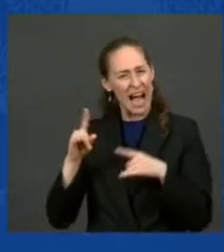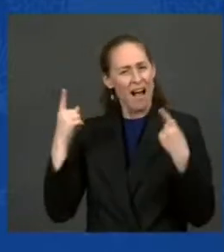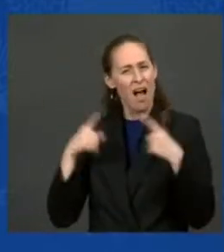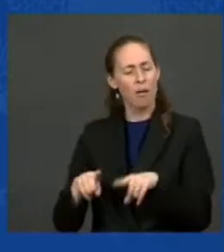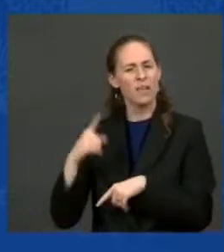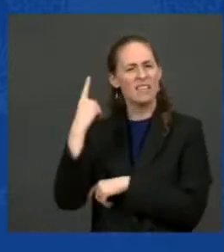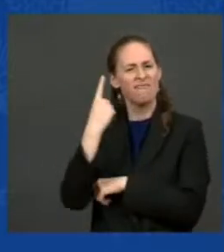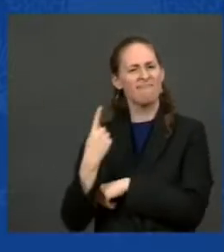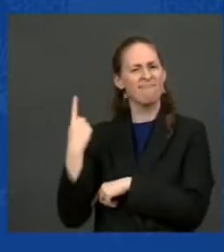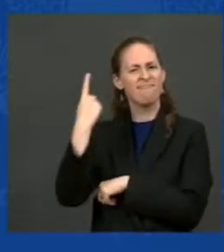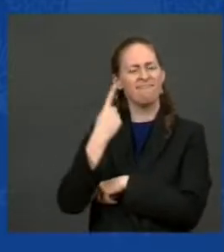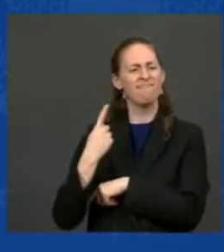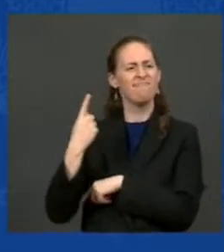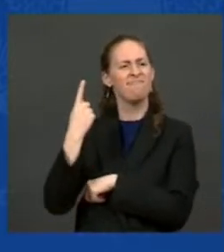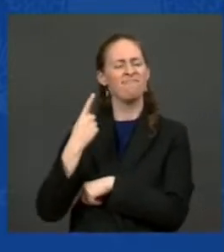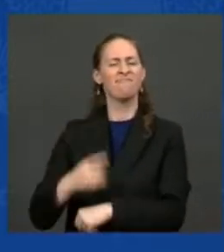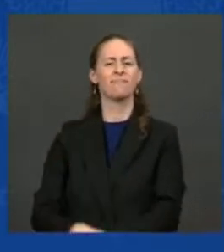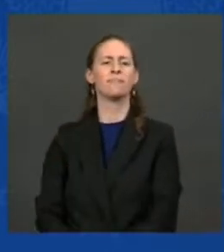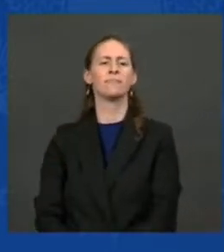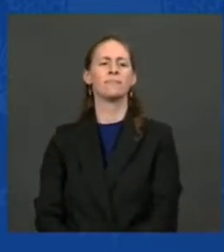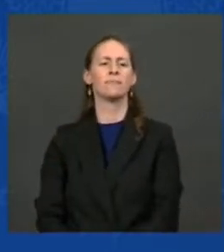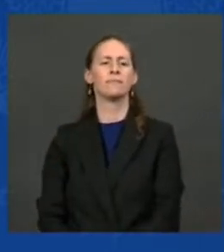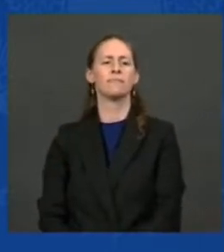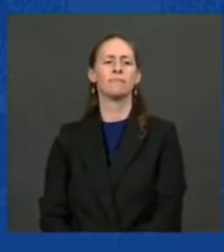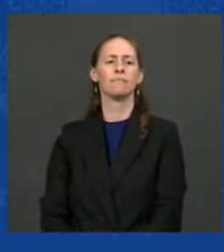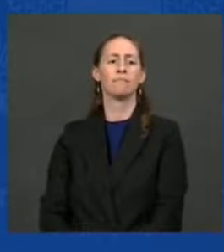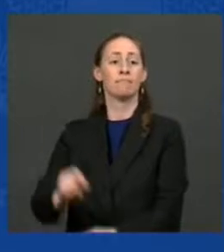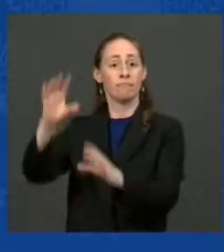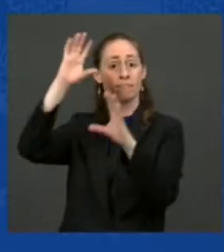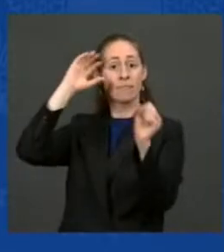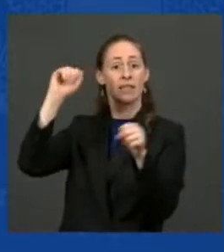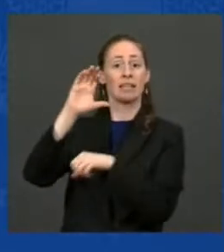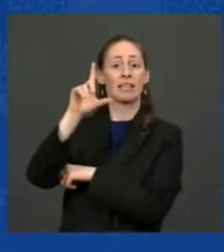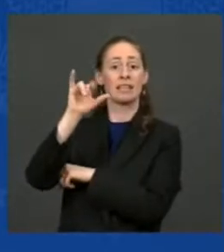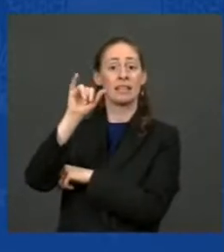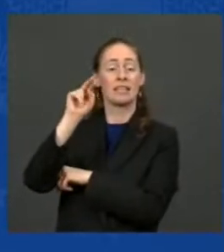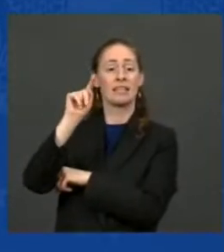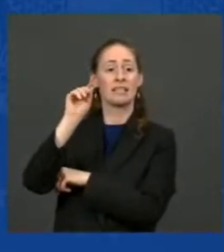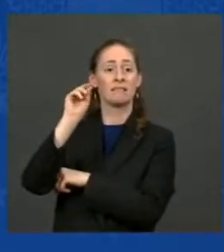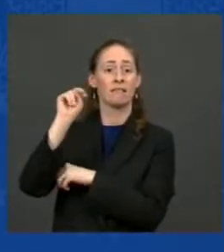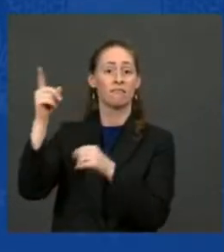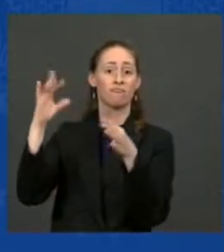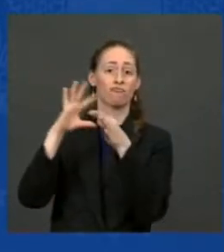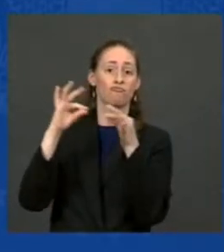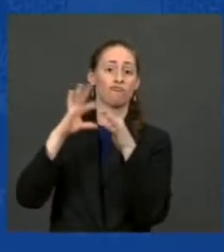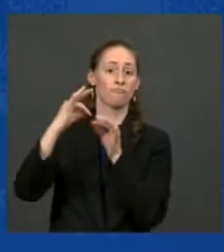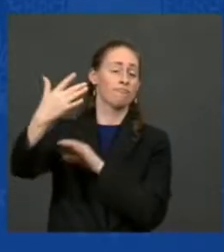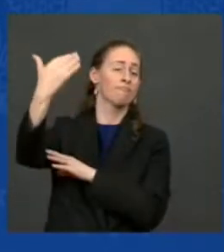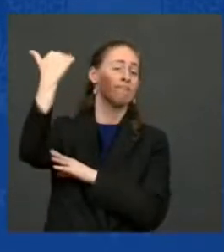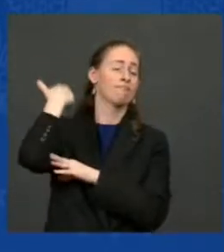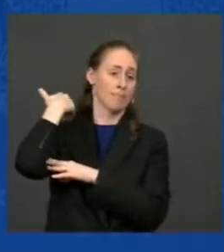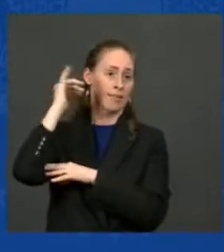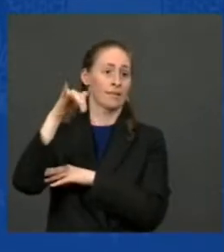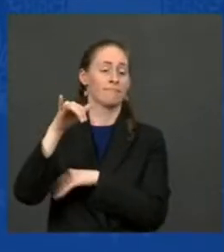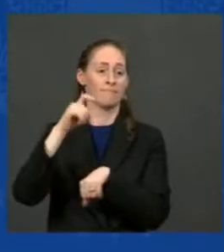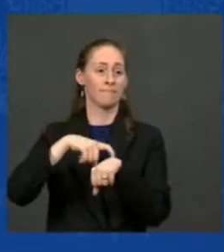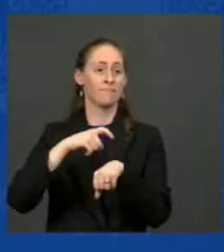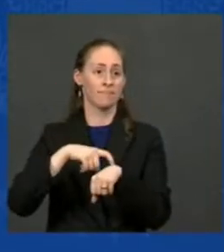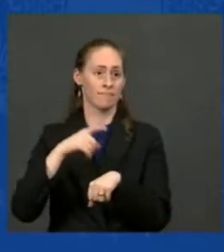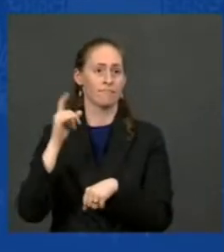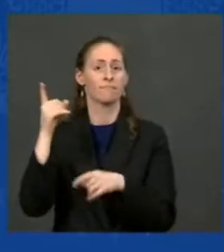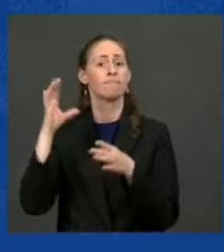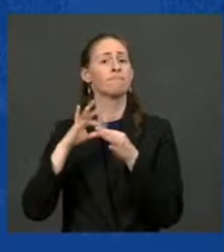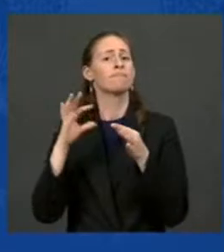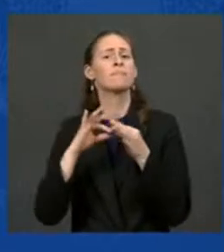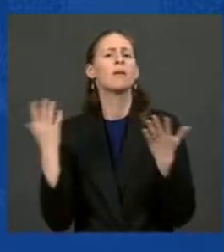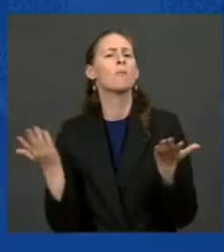When President Clinton spoke at this first dedication, he ended on a poignant reminder. He said, and I quote, "The